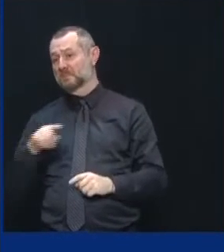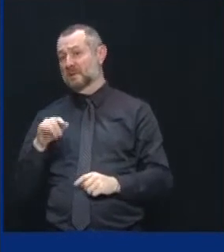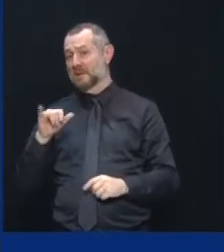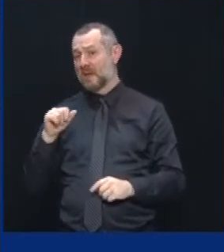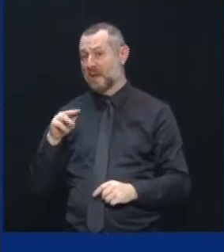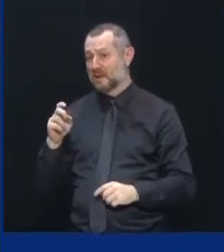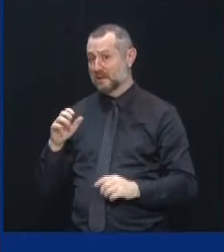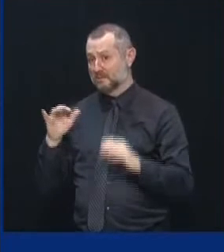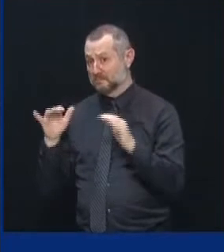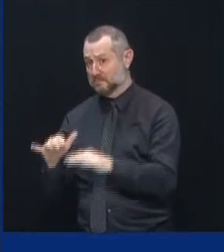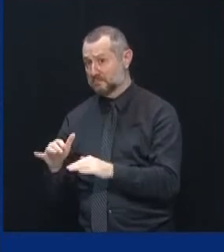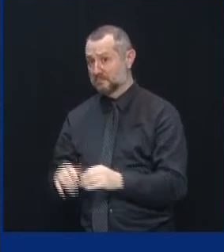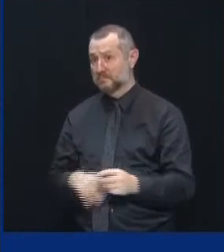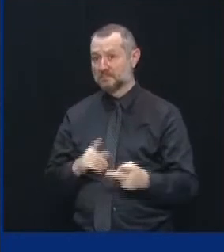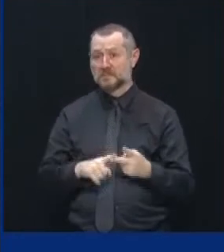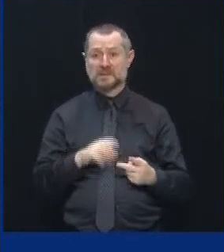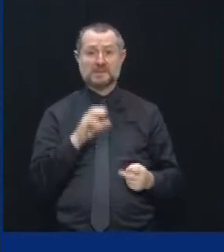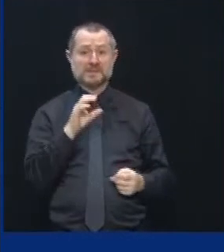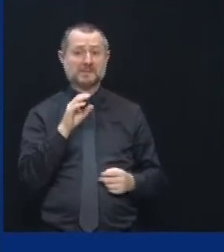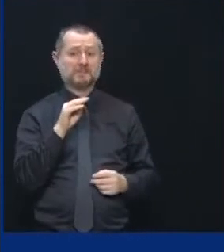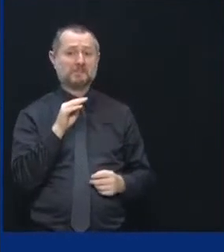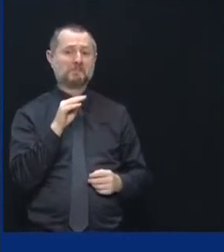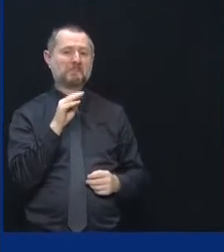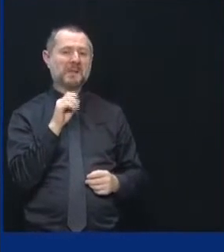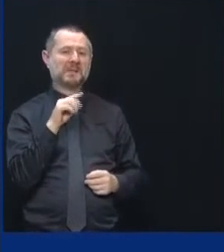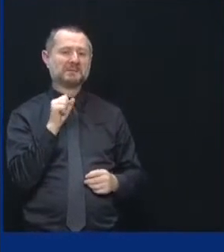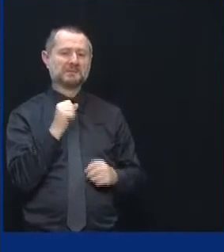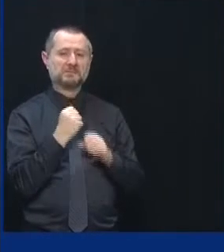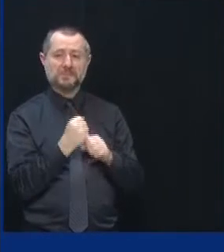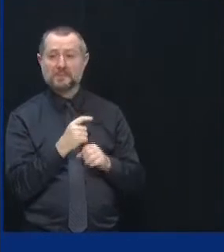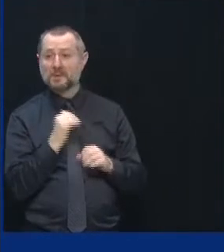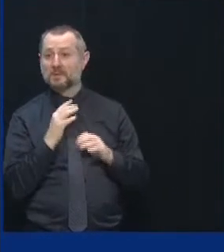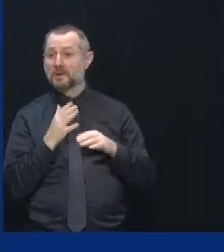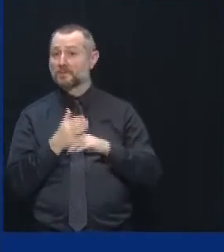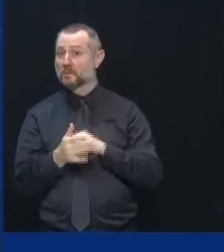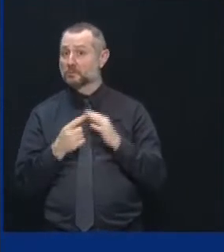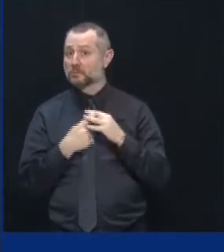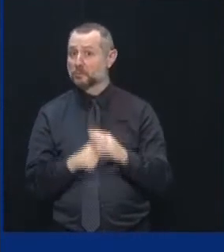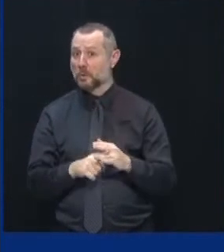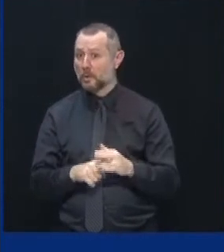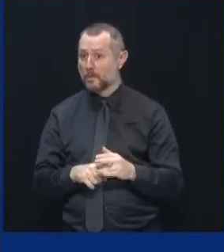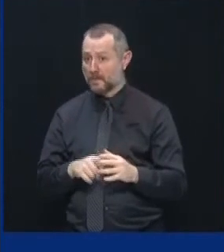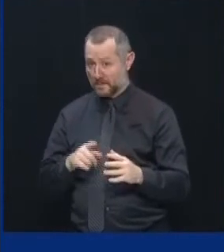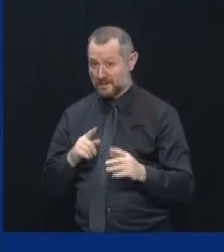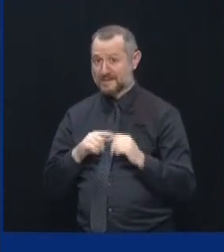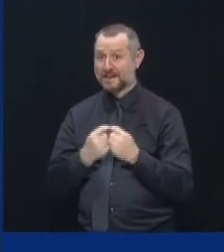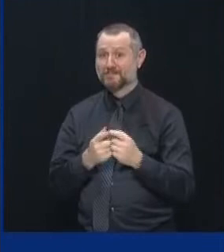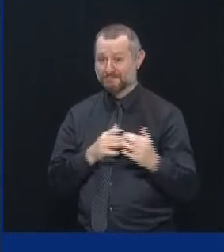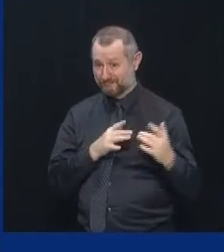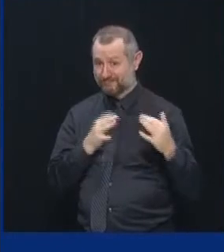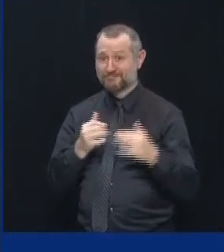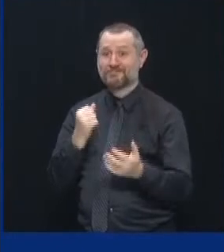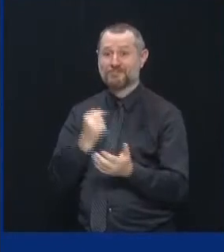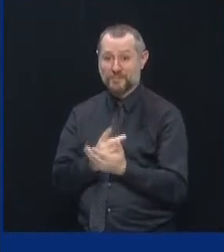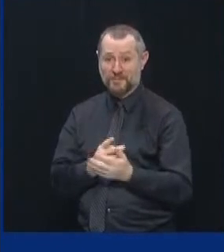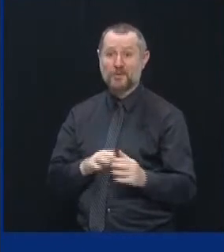example, once, you know, baseball season starts and presumably the teams get the green light to open the